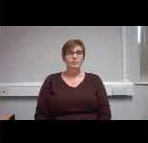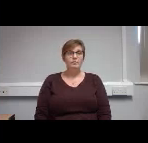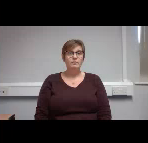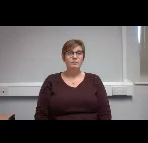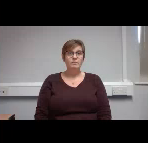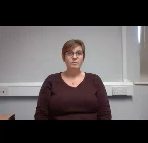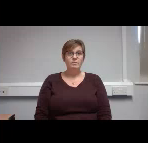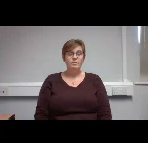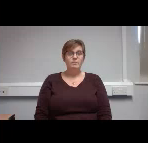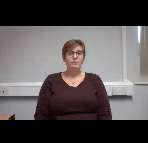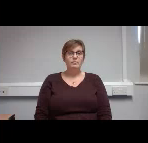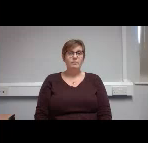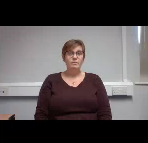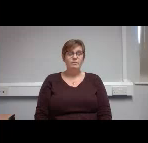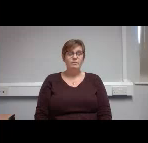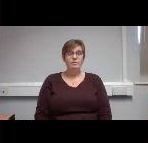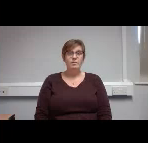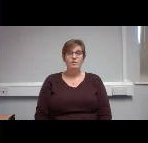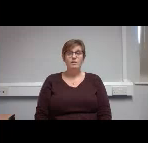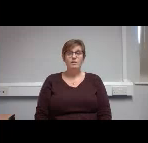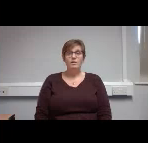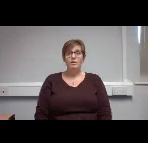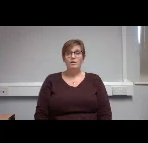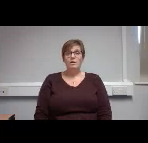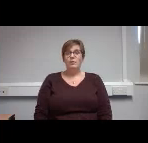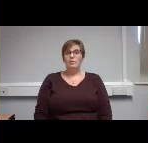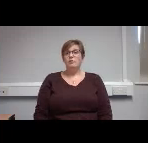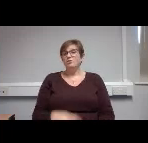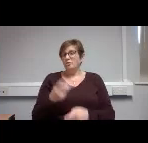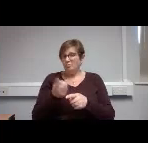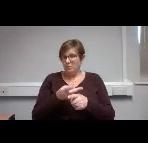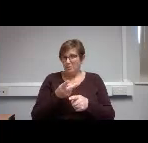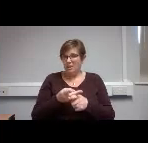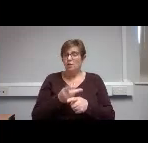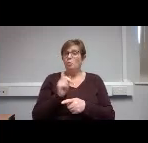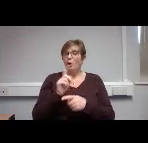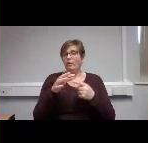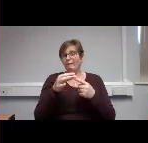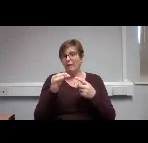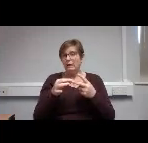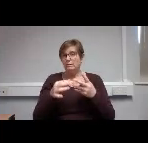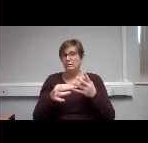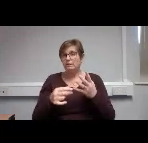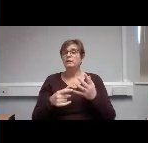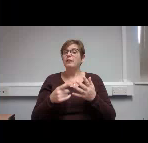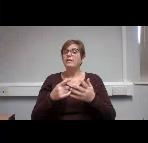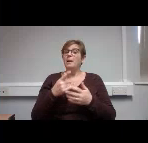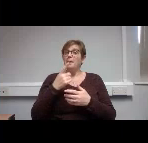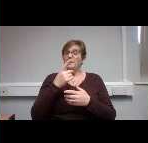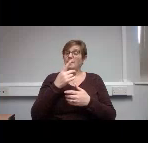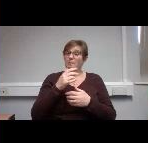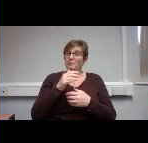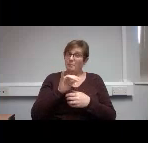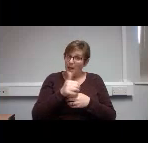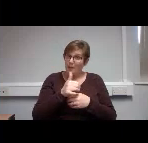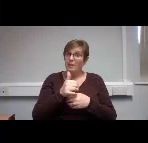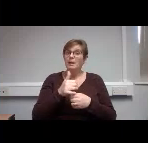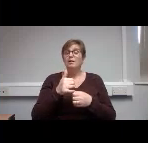And we're just asking, what are the factors which might result in children and young people tipping into emotional mental